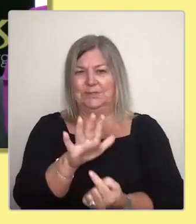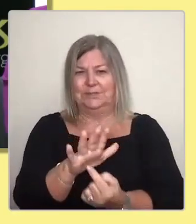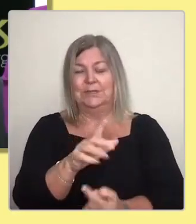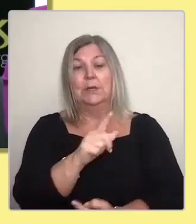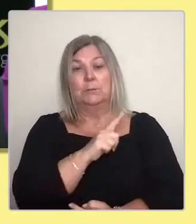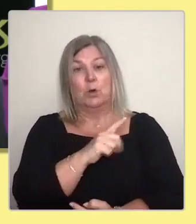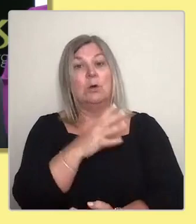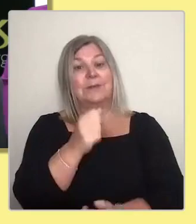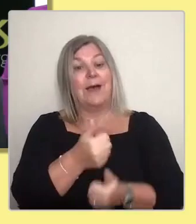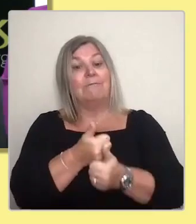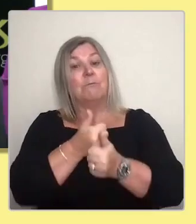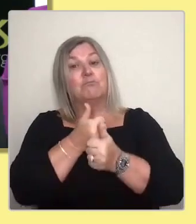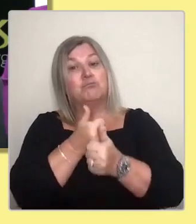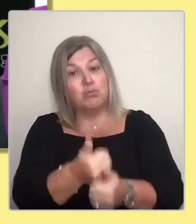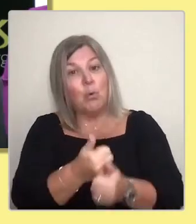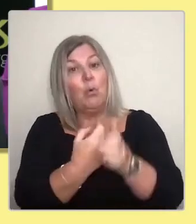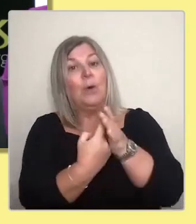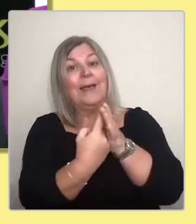majority